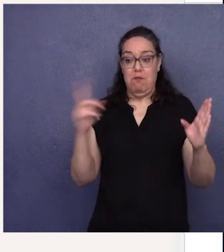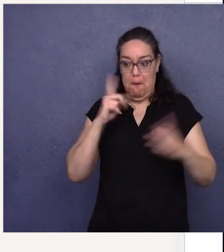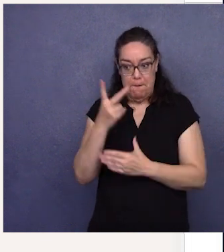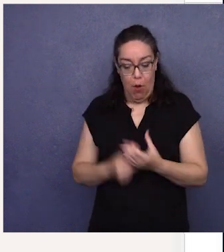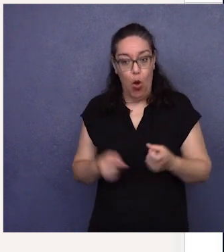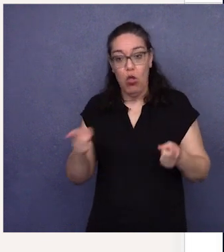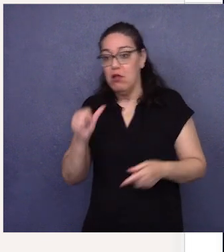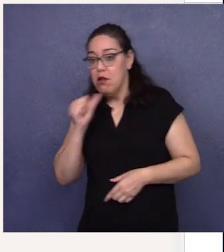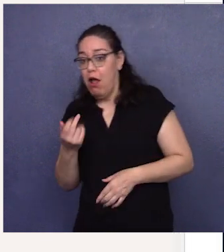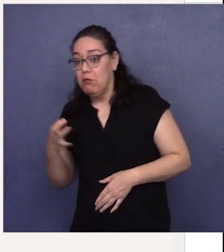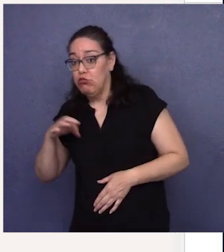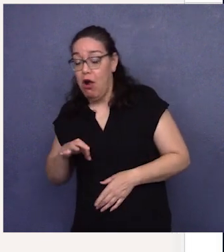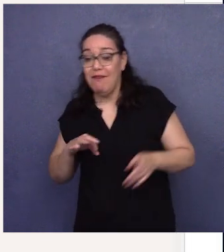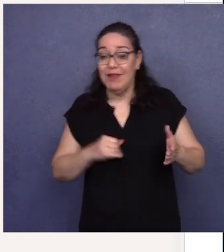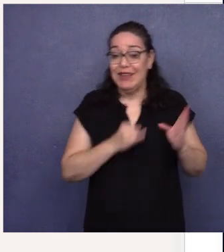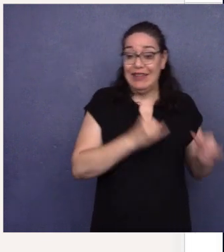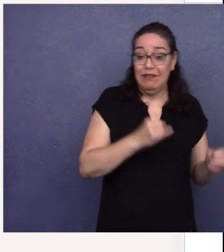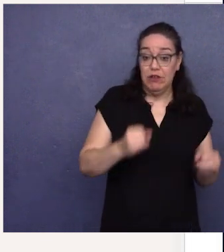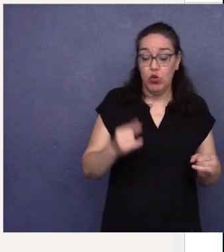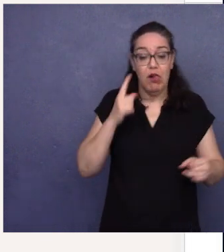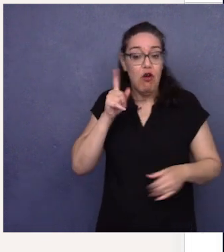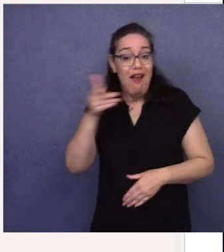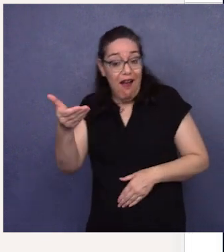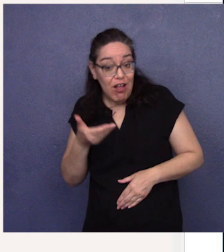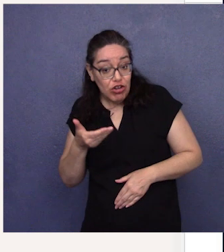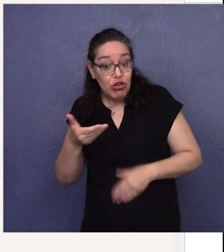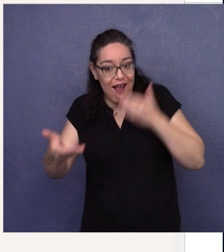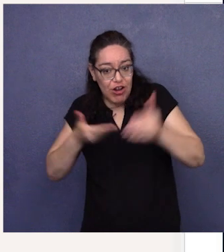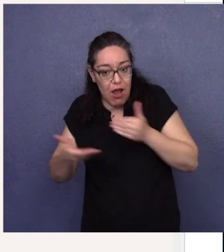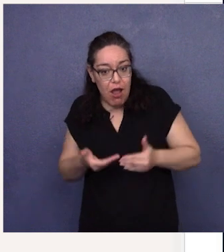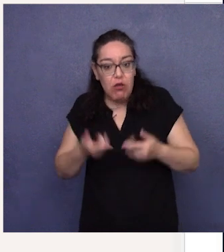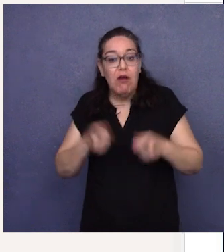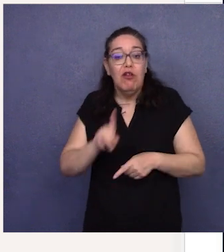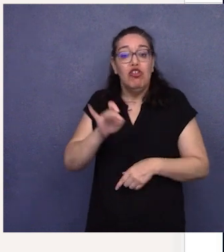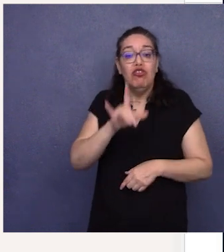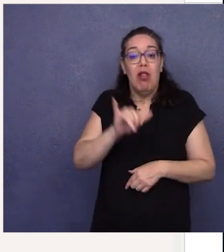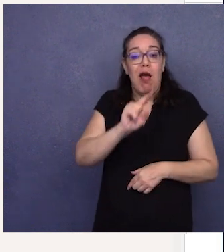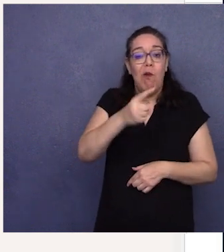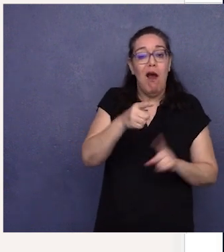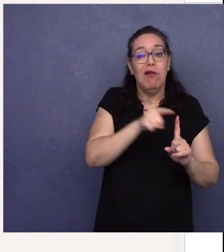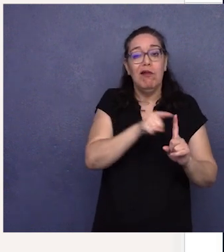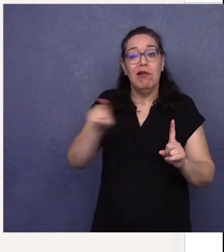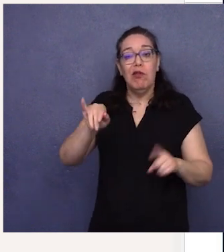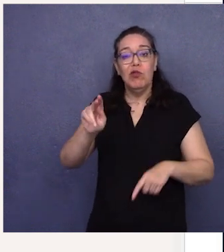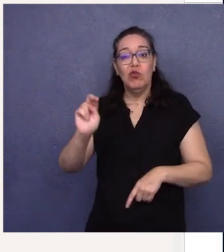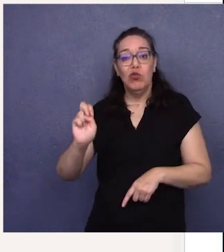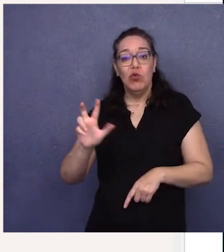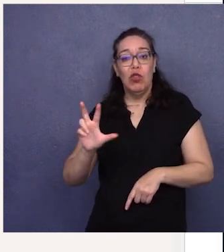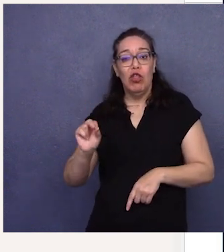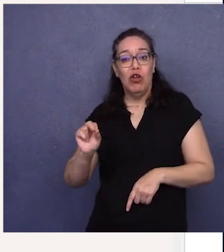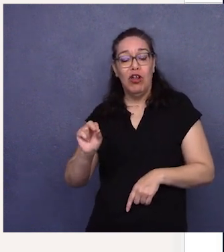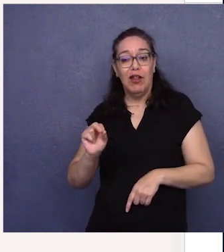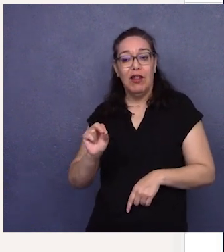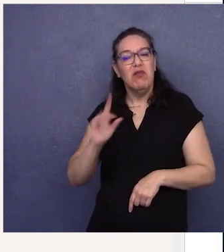nonprofits to hire artists will be July 1 to June 30th. So it is a year-long program.